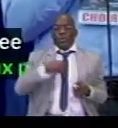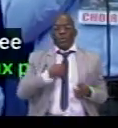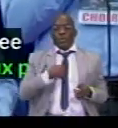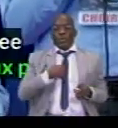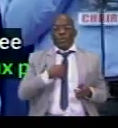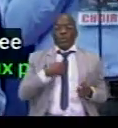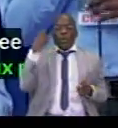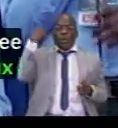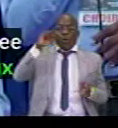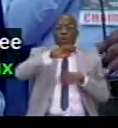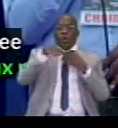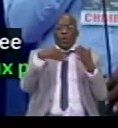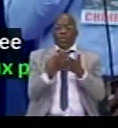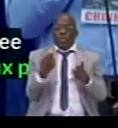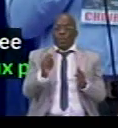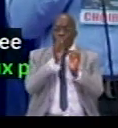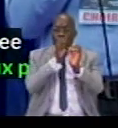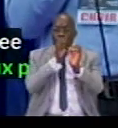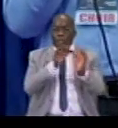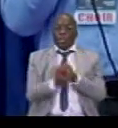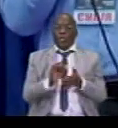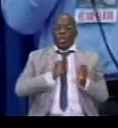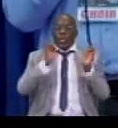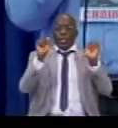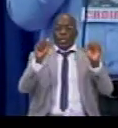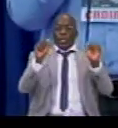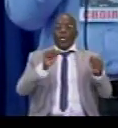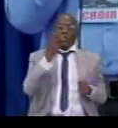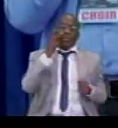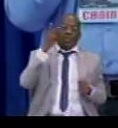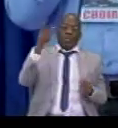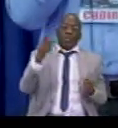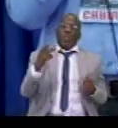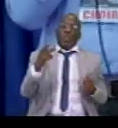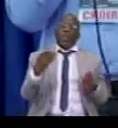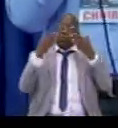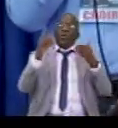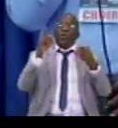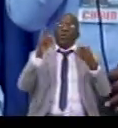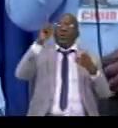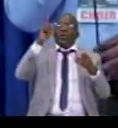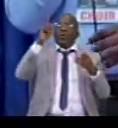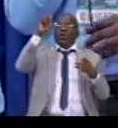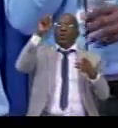and all the blessing that I cannot see. Thank you,